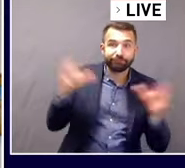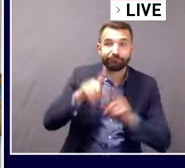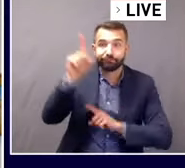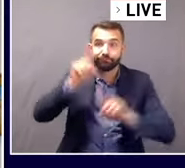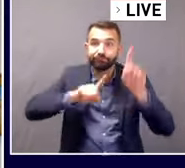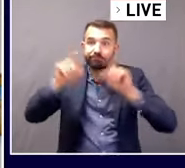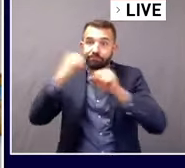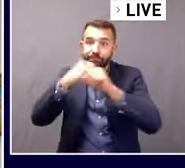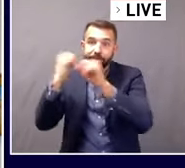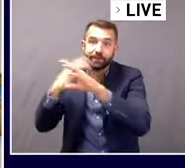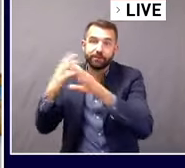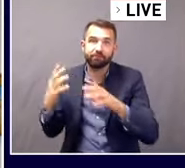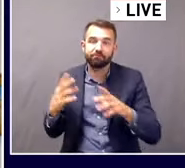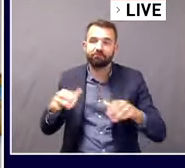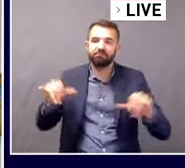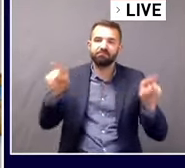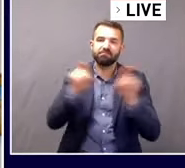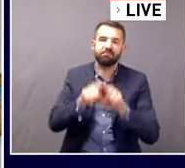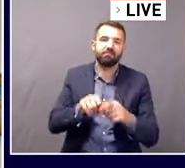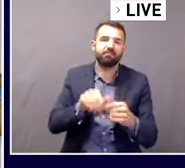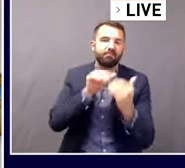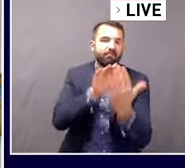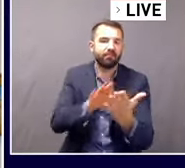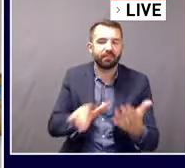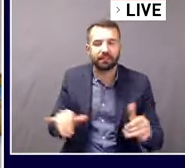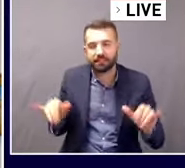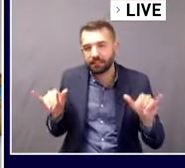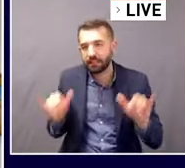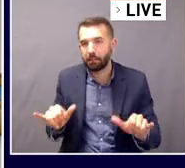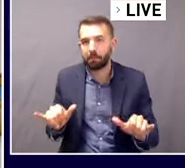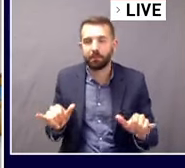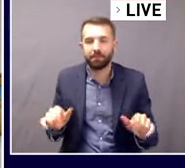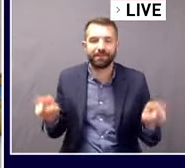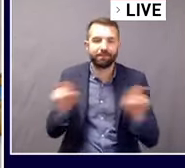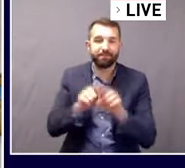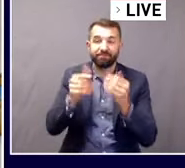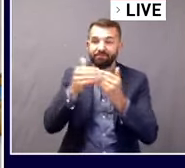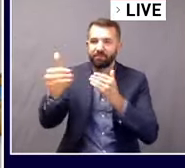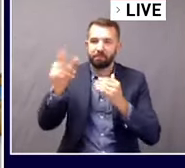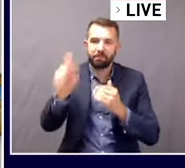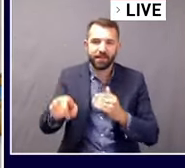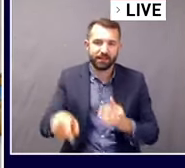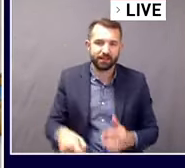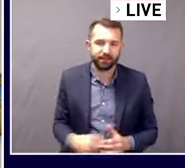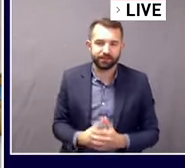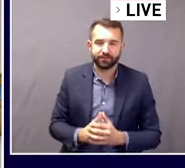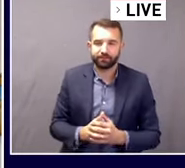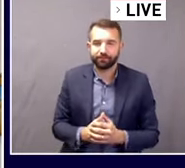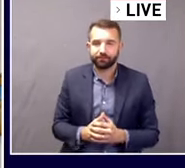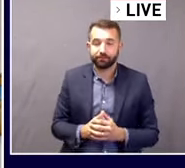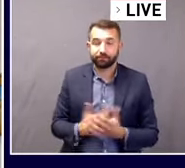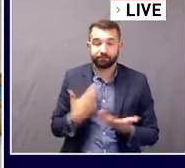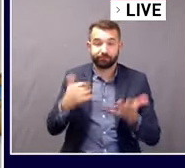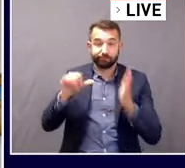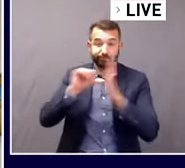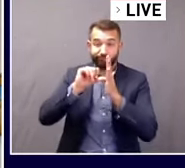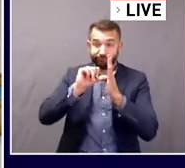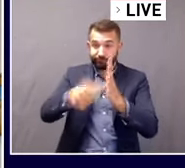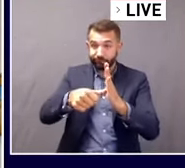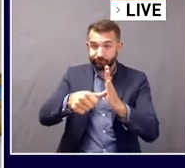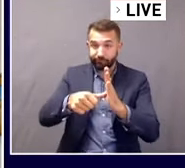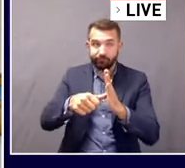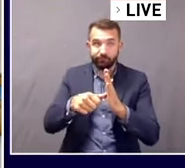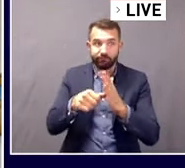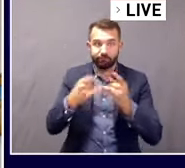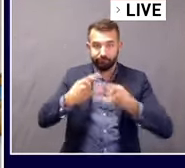keep people safe as we go into the fall and into the winter, which is to say, wearing face coverings and